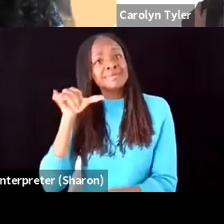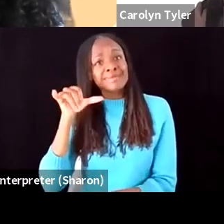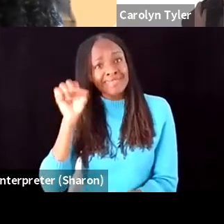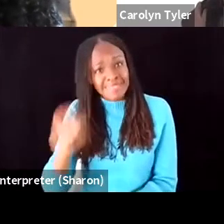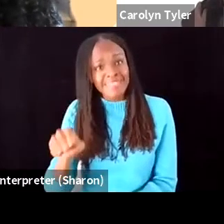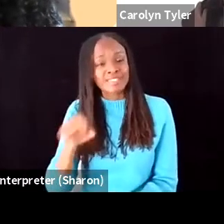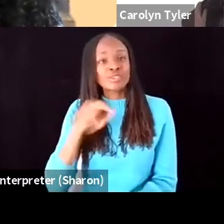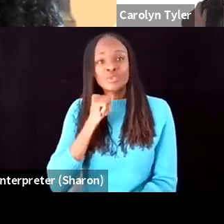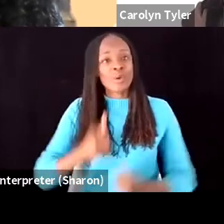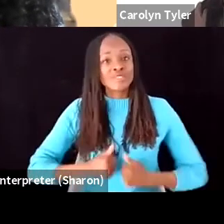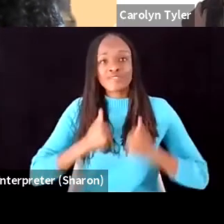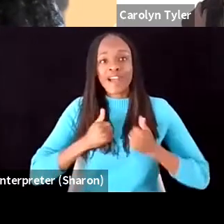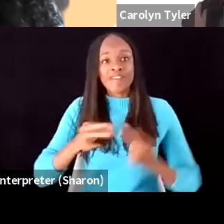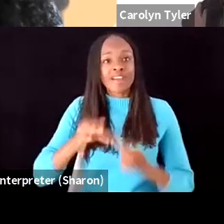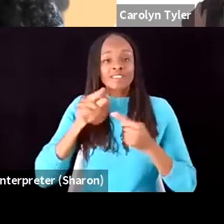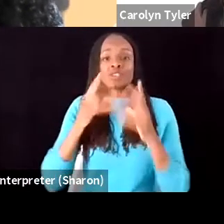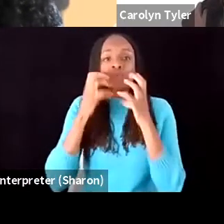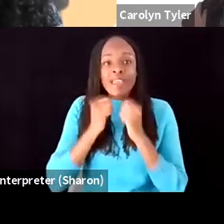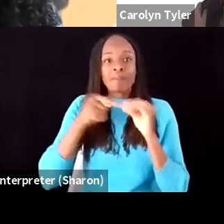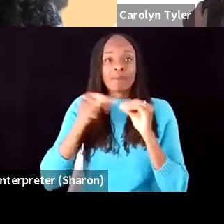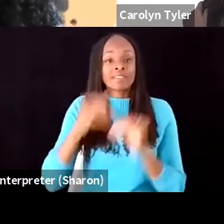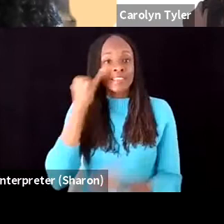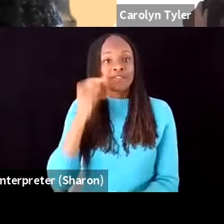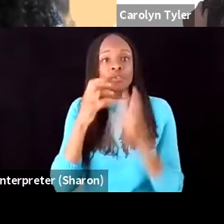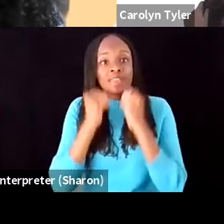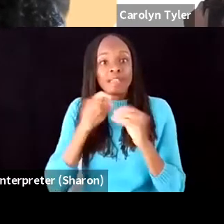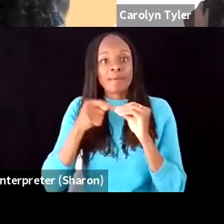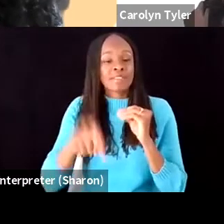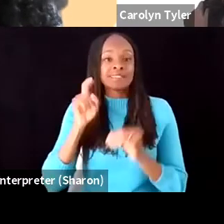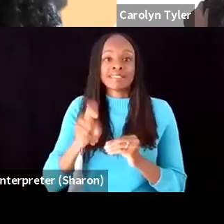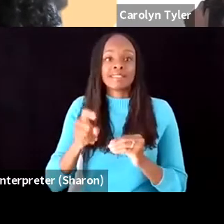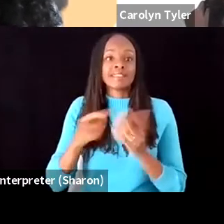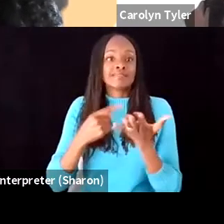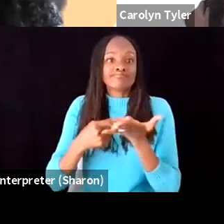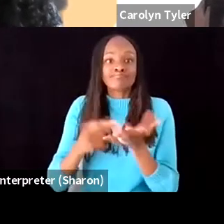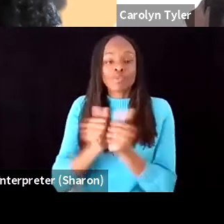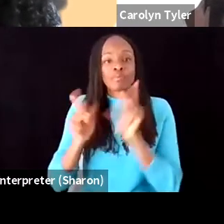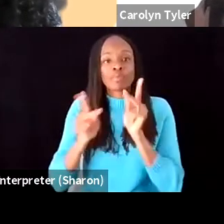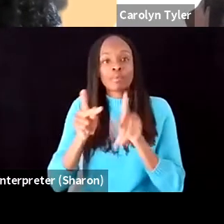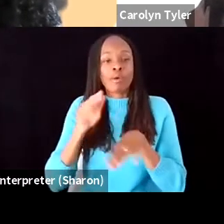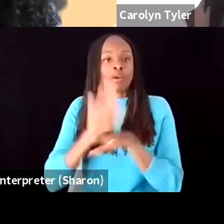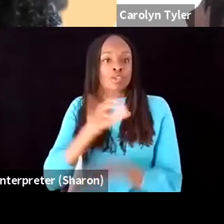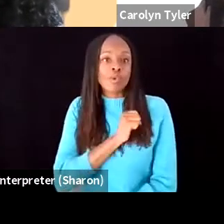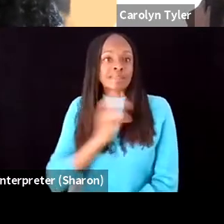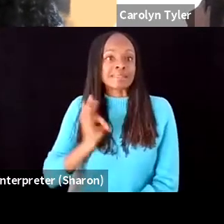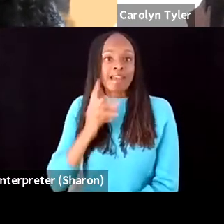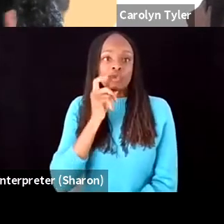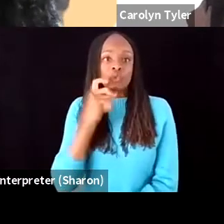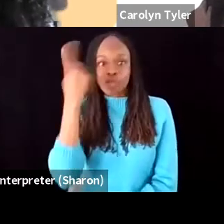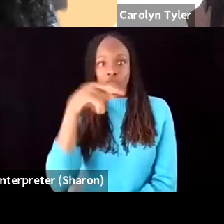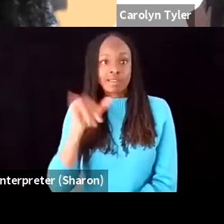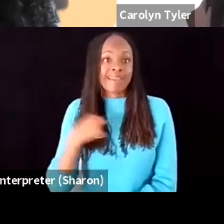survive unless you care about this. And if you care about this, you got to talk to the people on your staff who look like us.